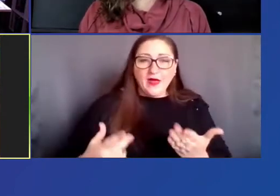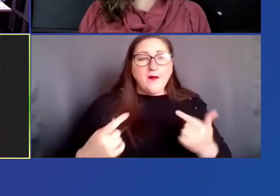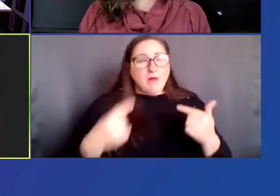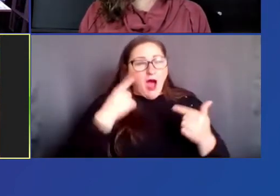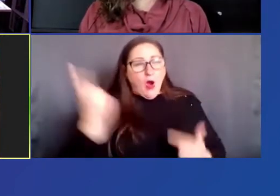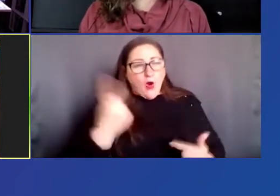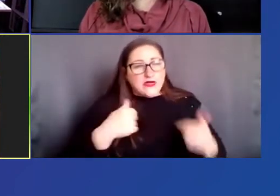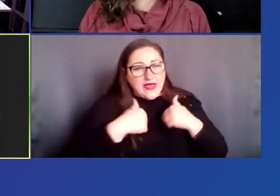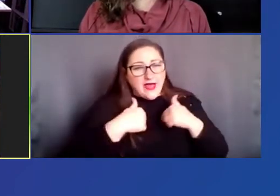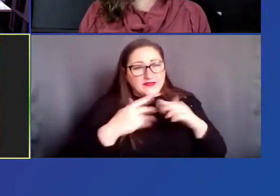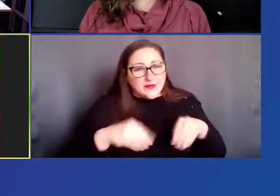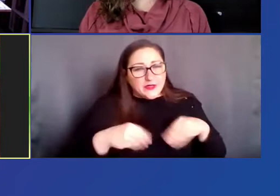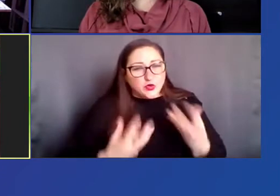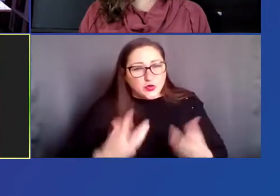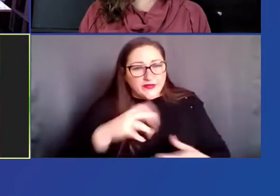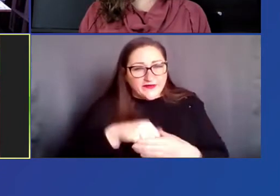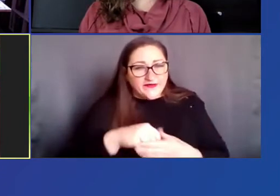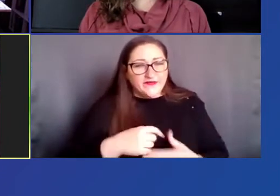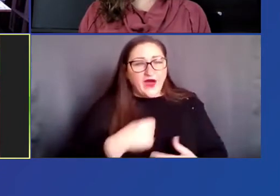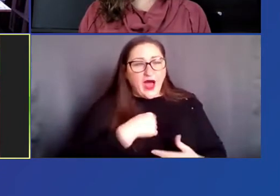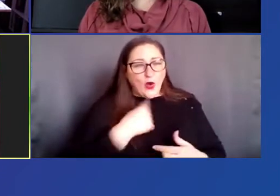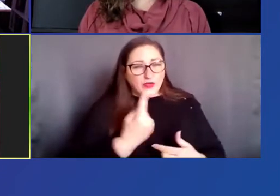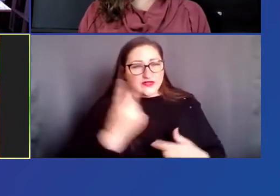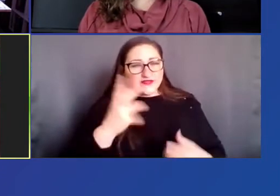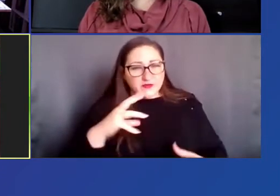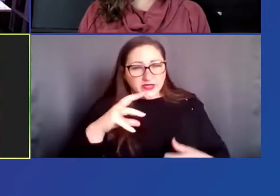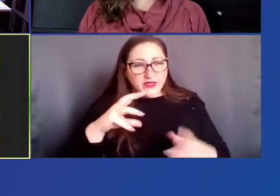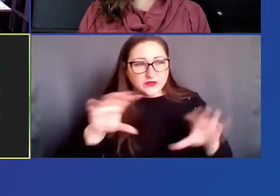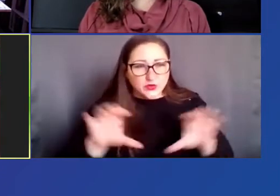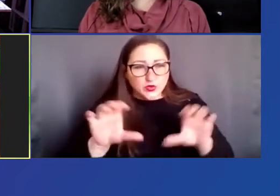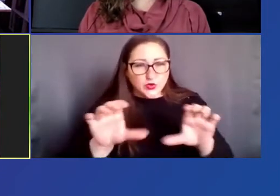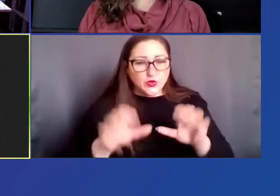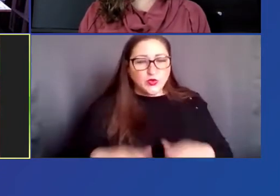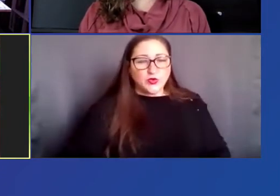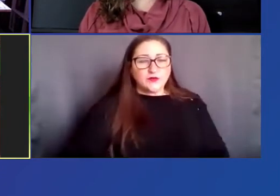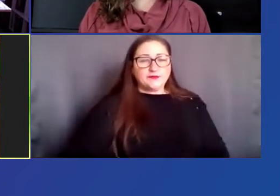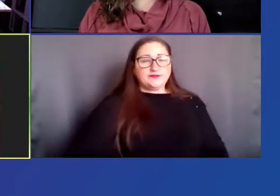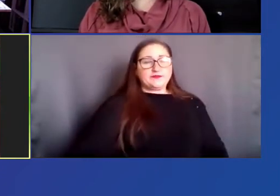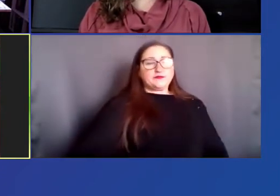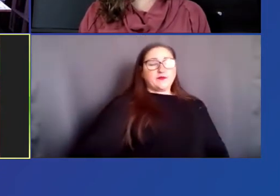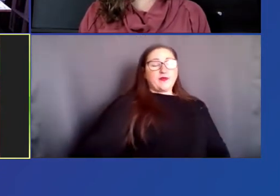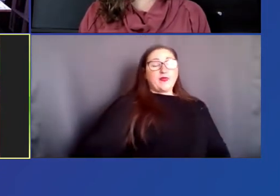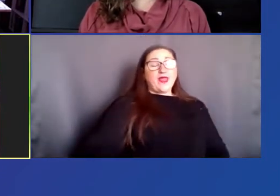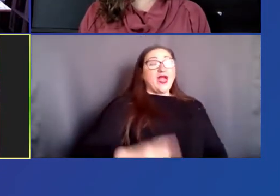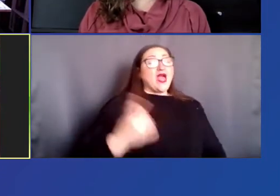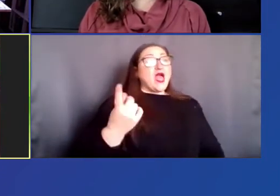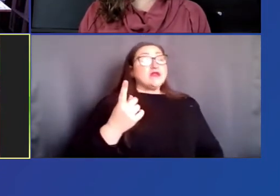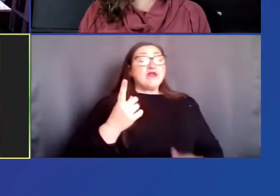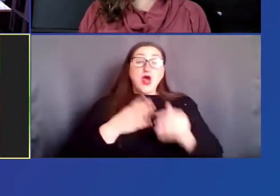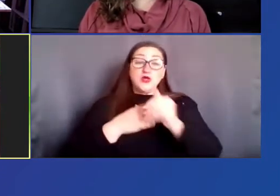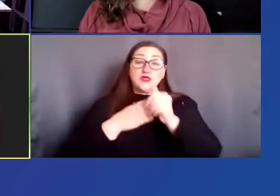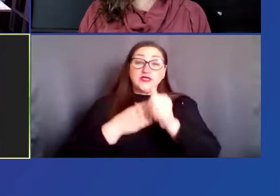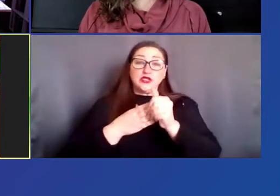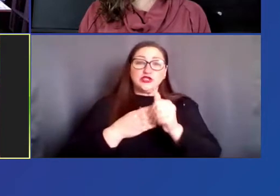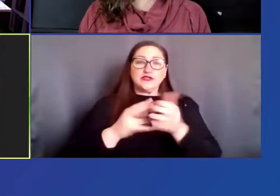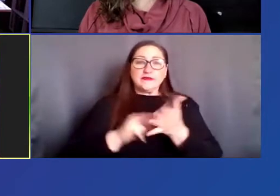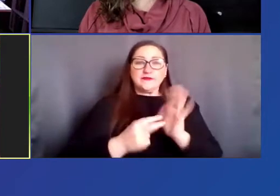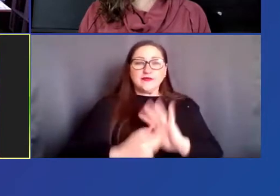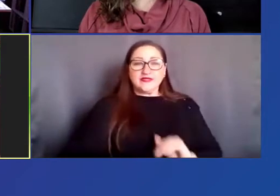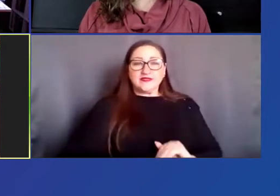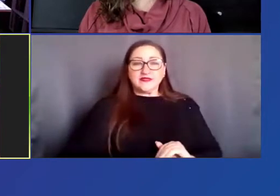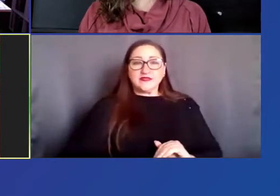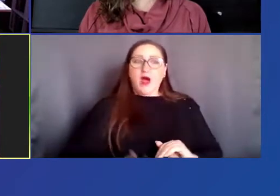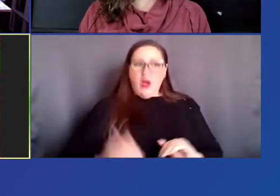leadership for me is being able to step up, step back, but also recognize